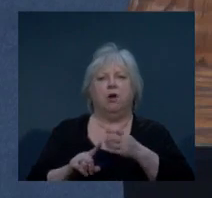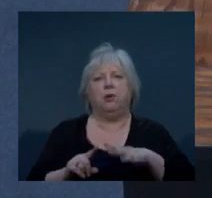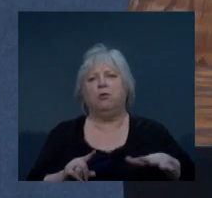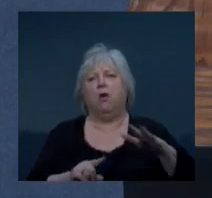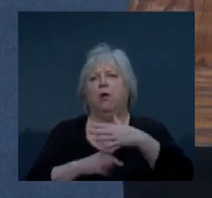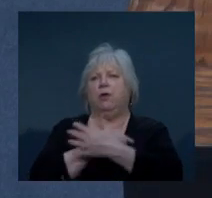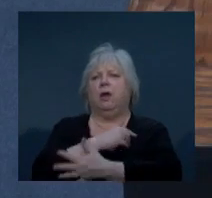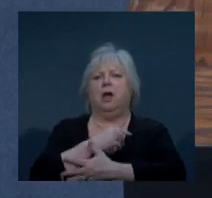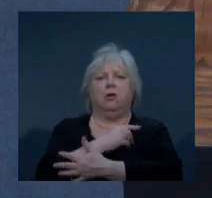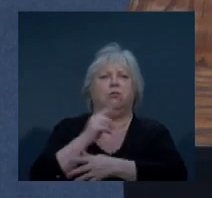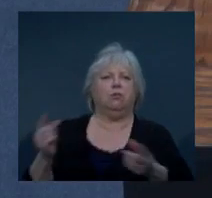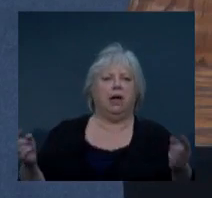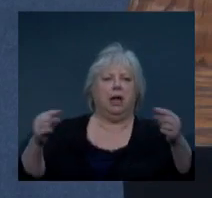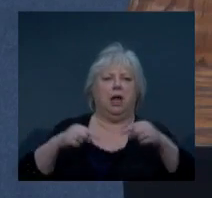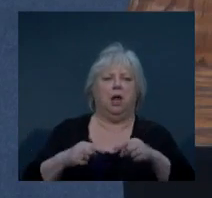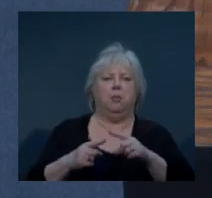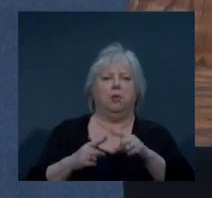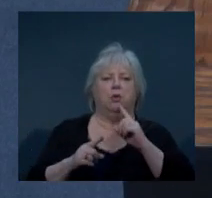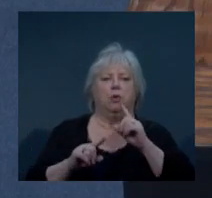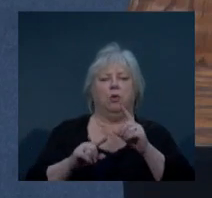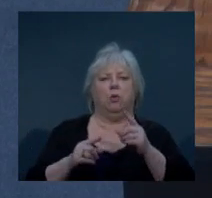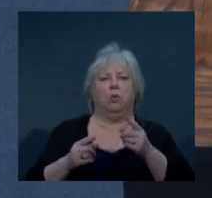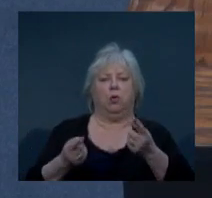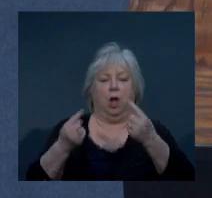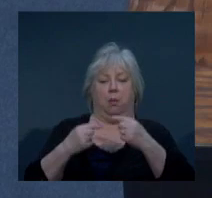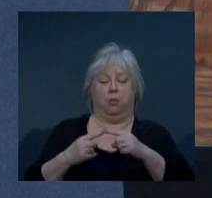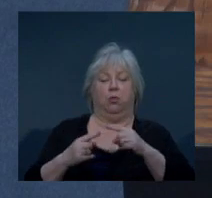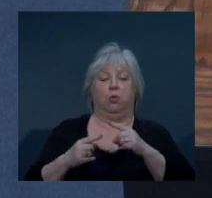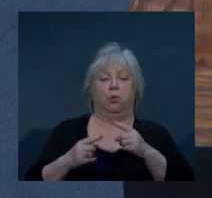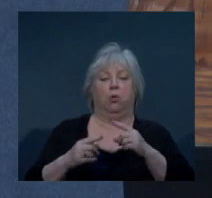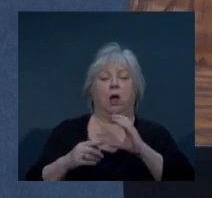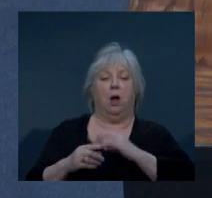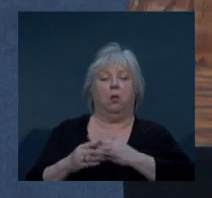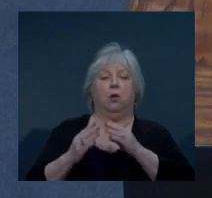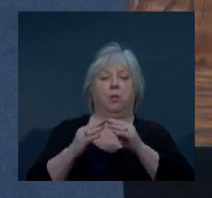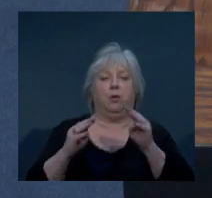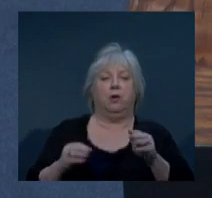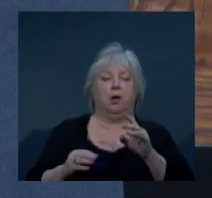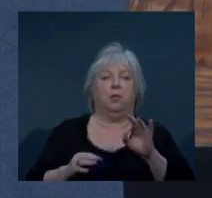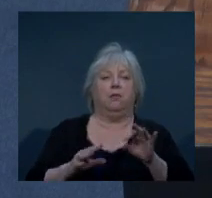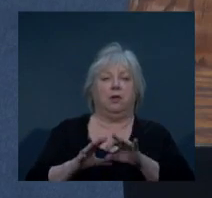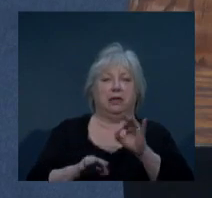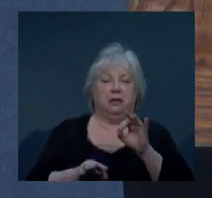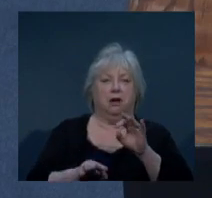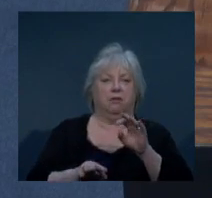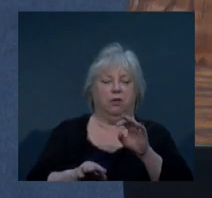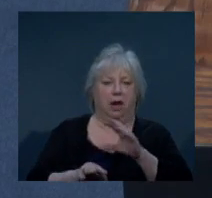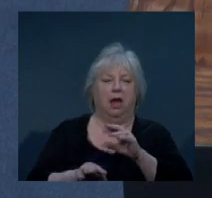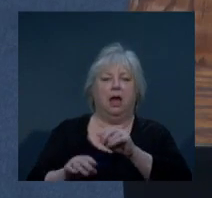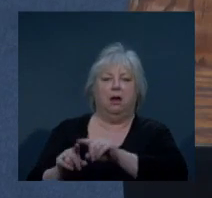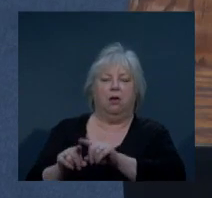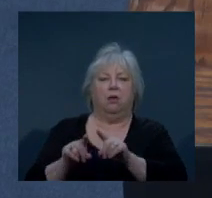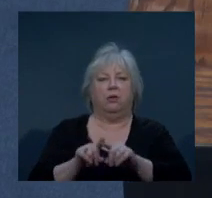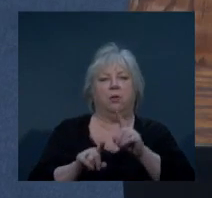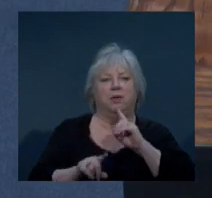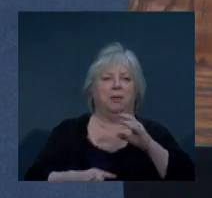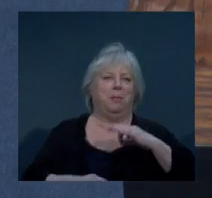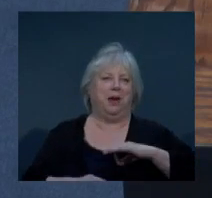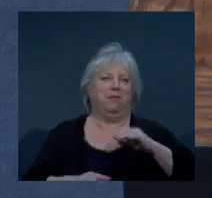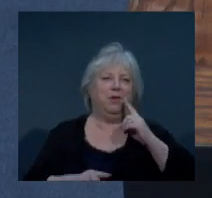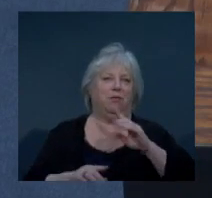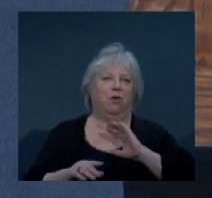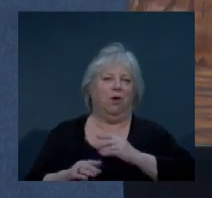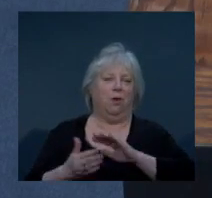the country to attend our Museum of Discovery. They also is a benefit right to our